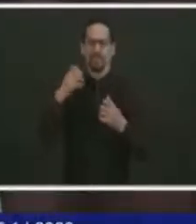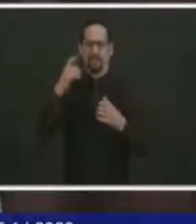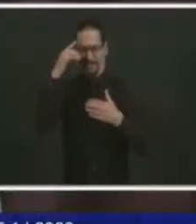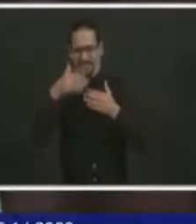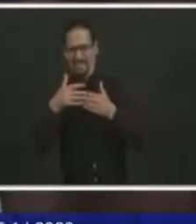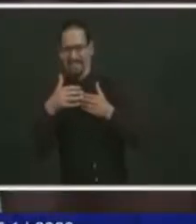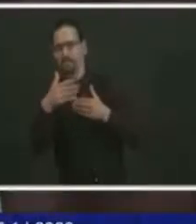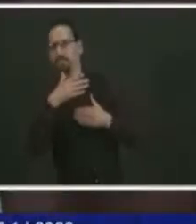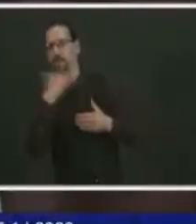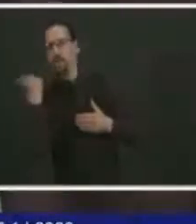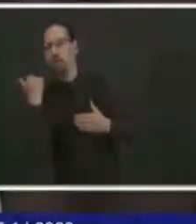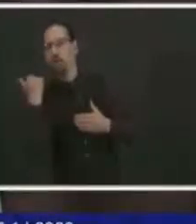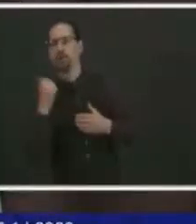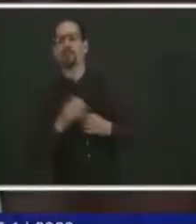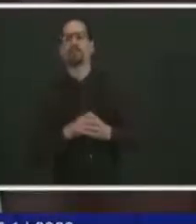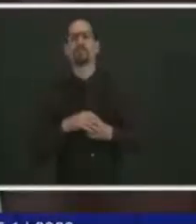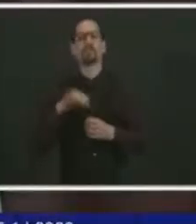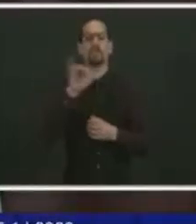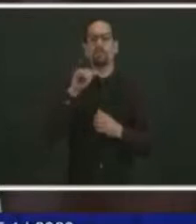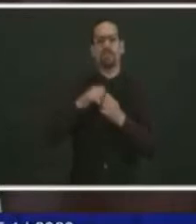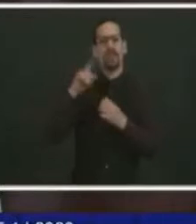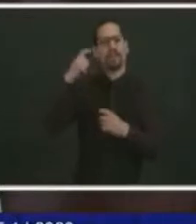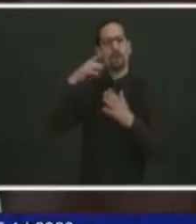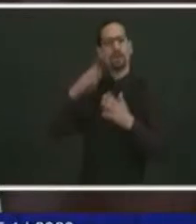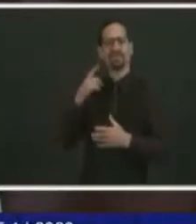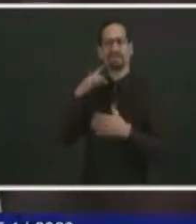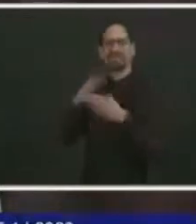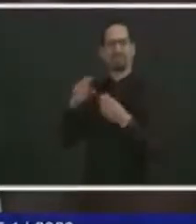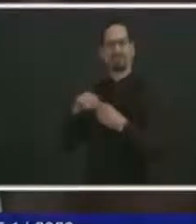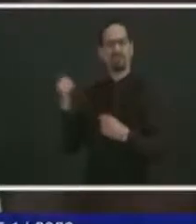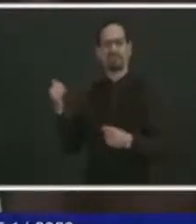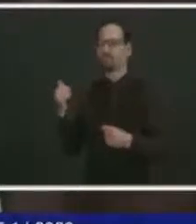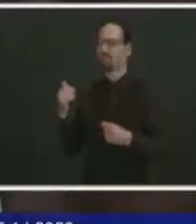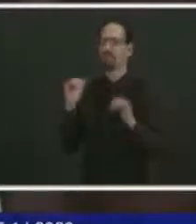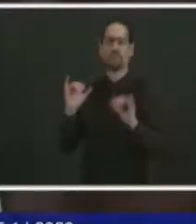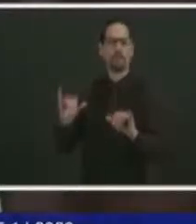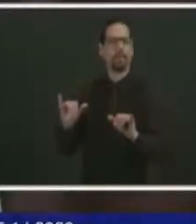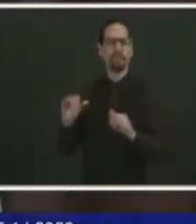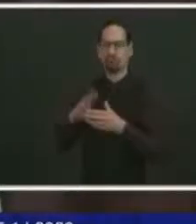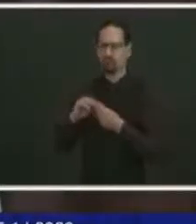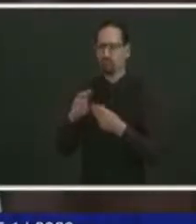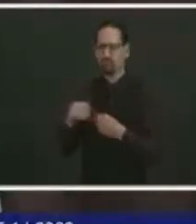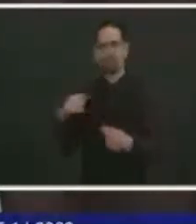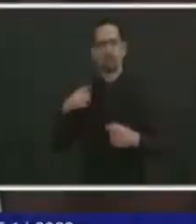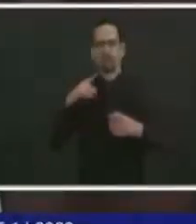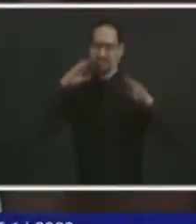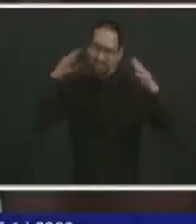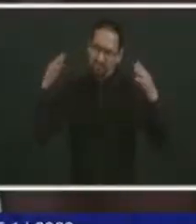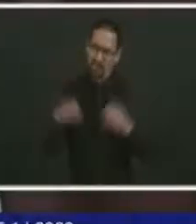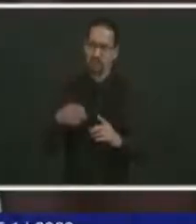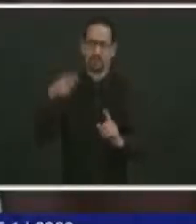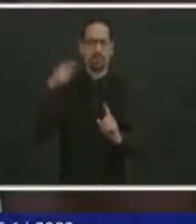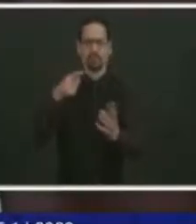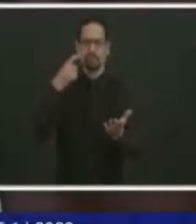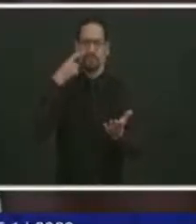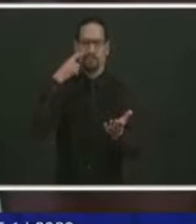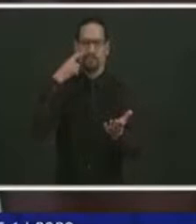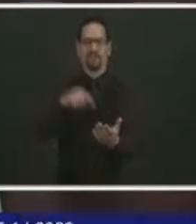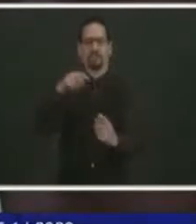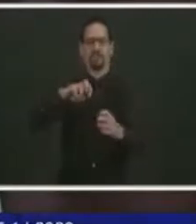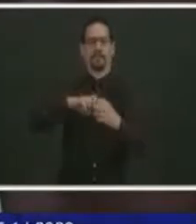the governor expressed it, our focus is recognizing